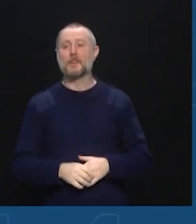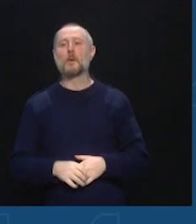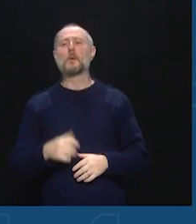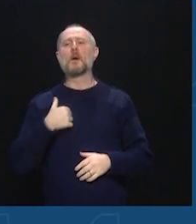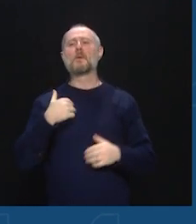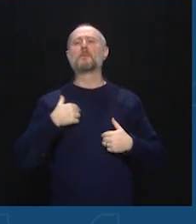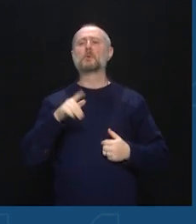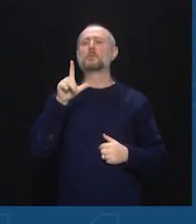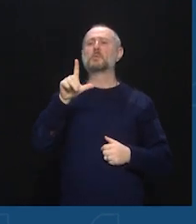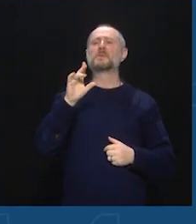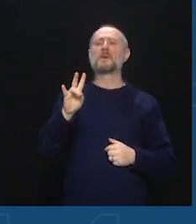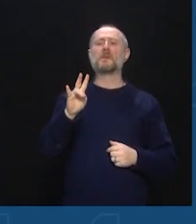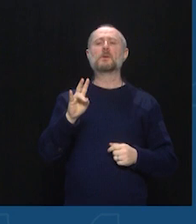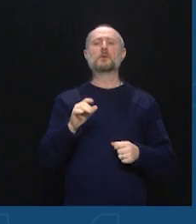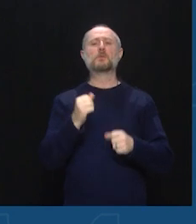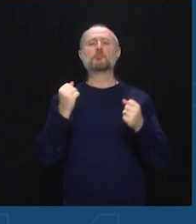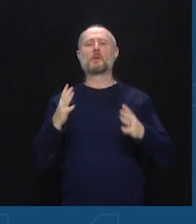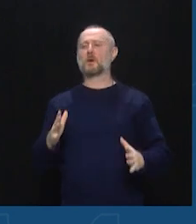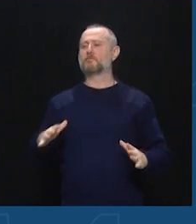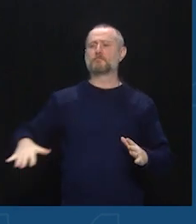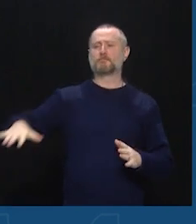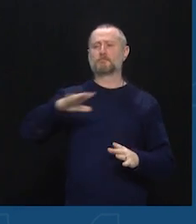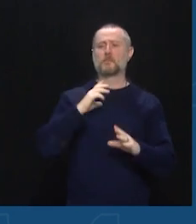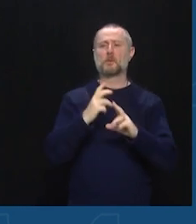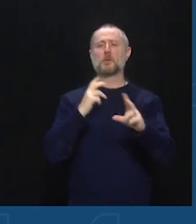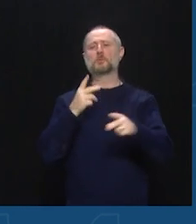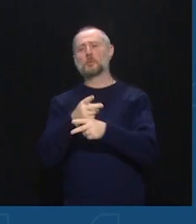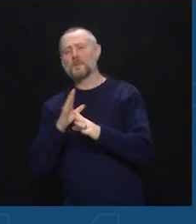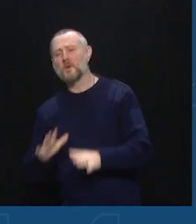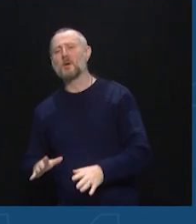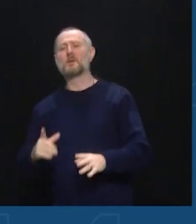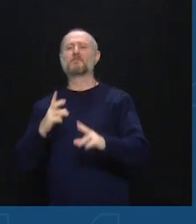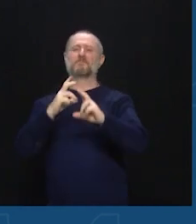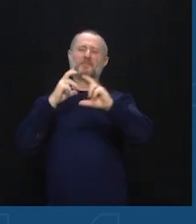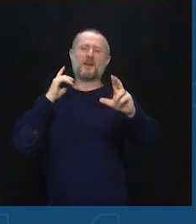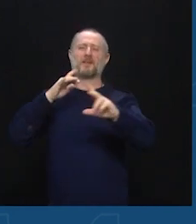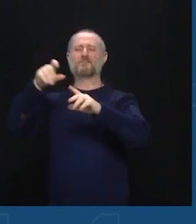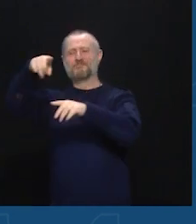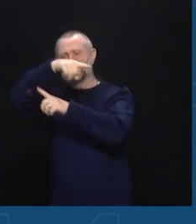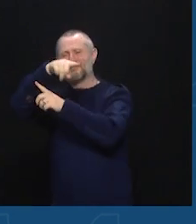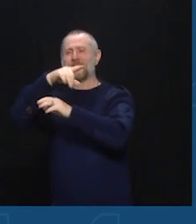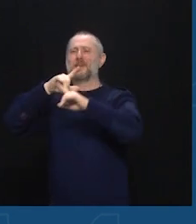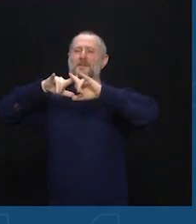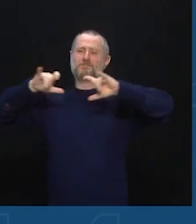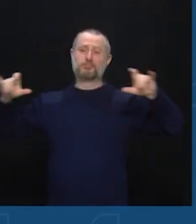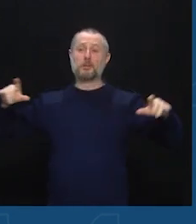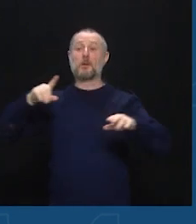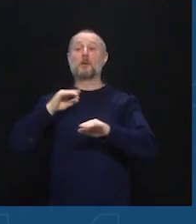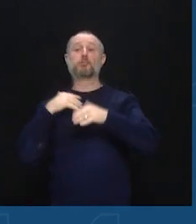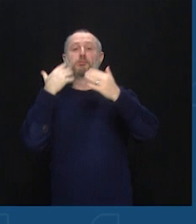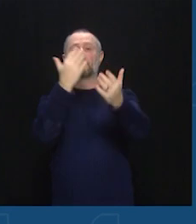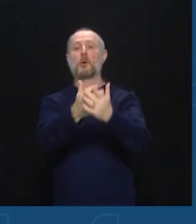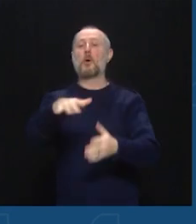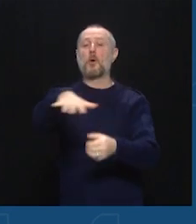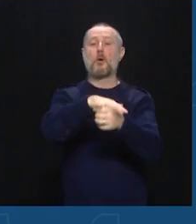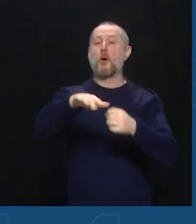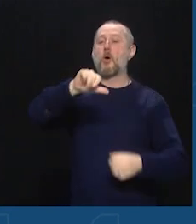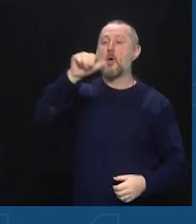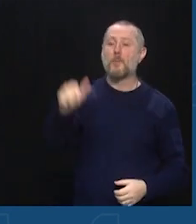in total with supervisors and equipment, and they are deployed in the capital region, in central New York, and the southern